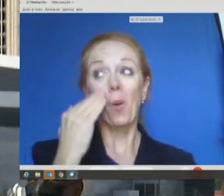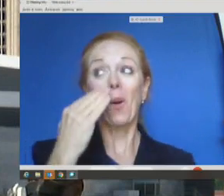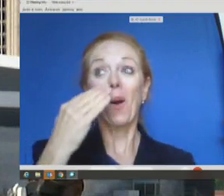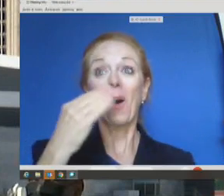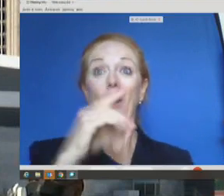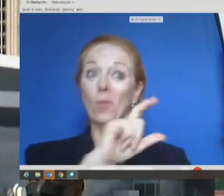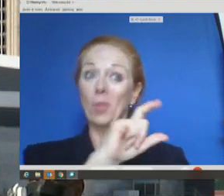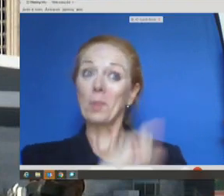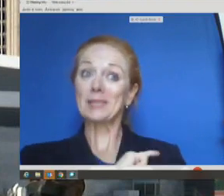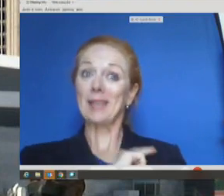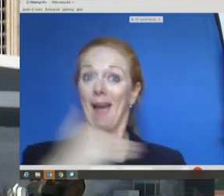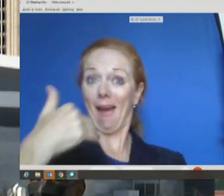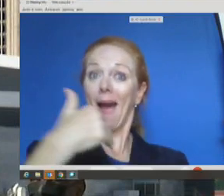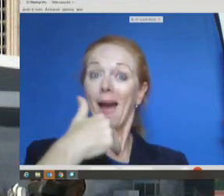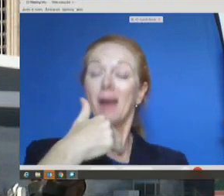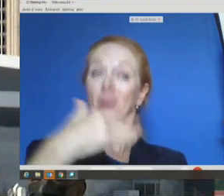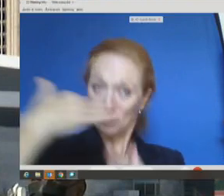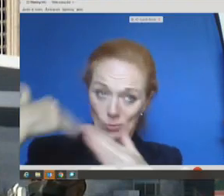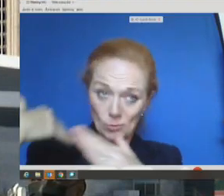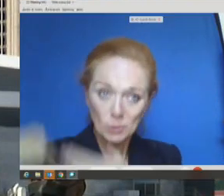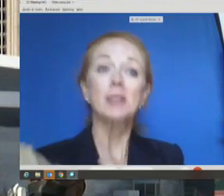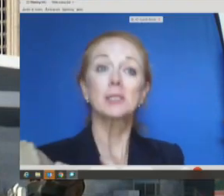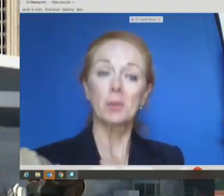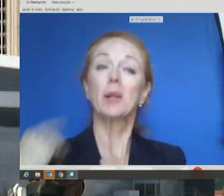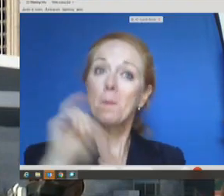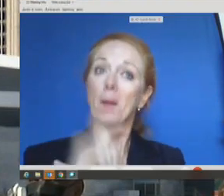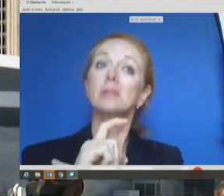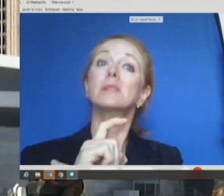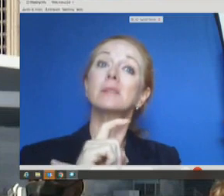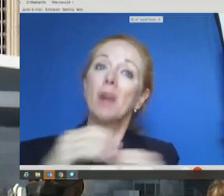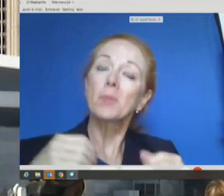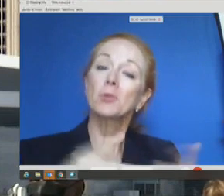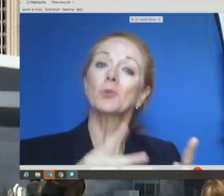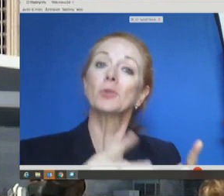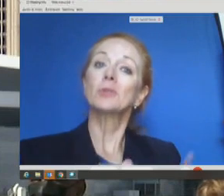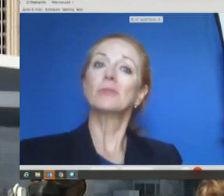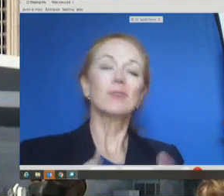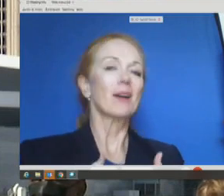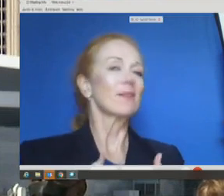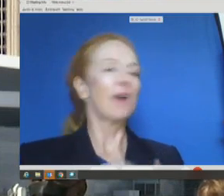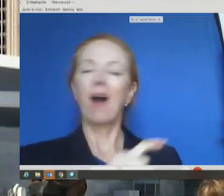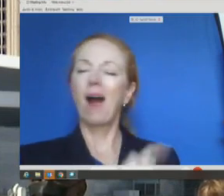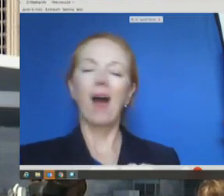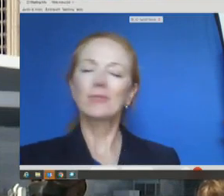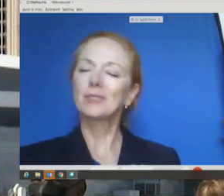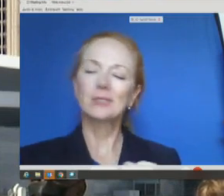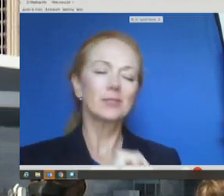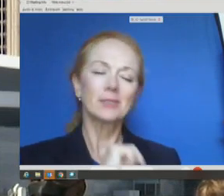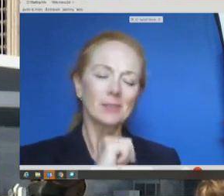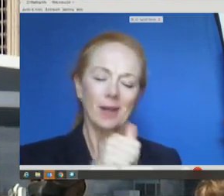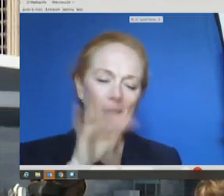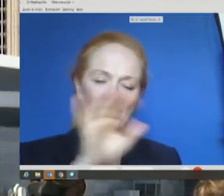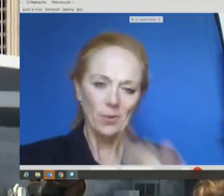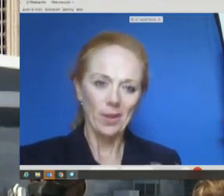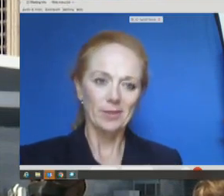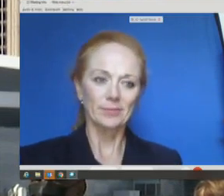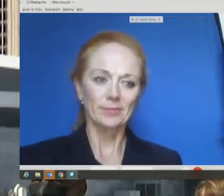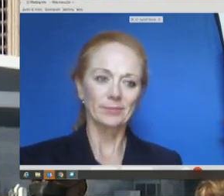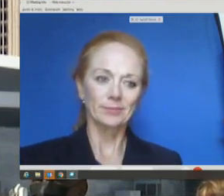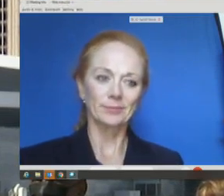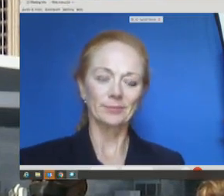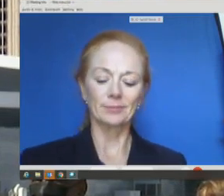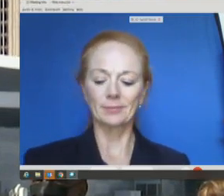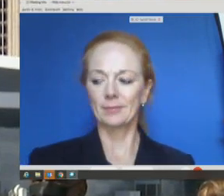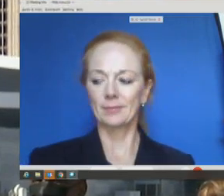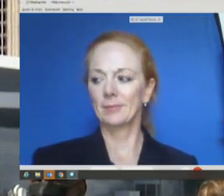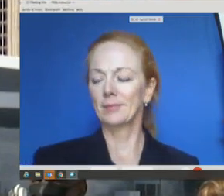at the minimum, given Harold Easter a chance. So I can't tell you I'm not a doctor, so